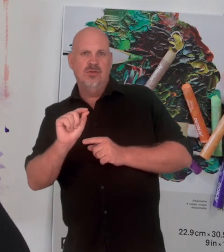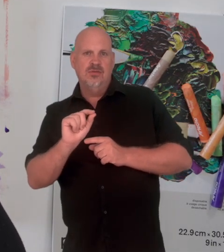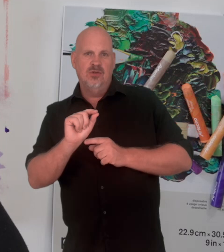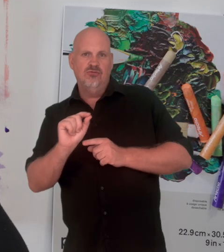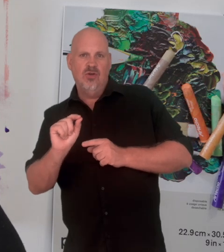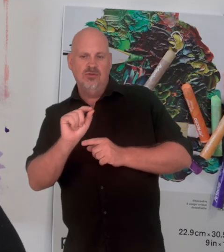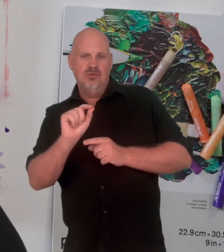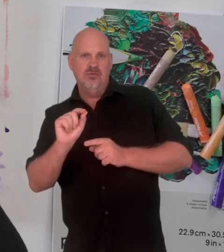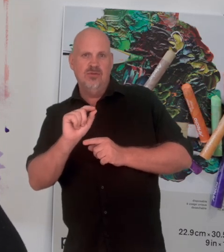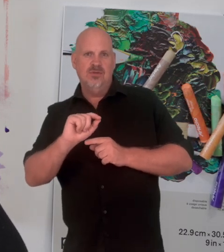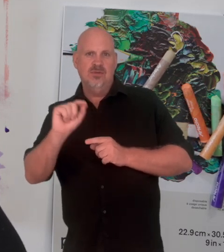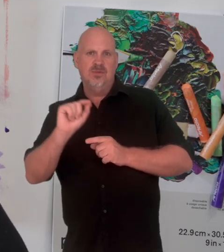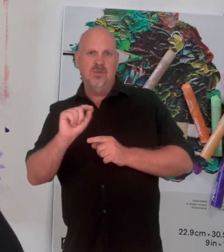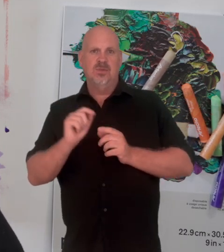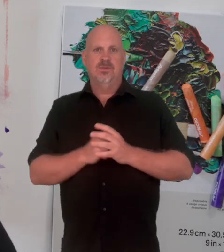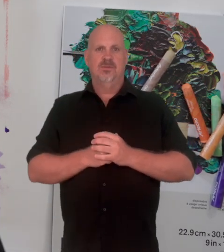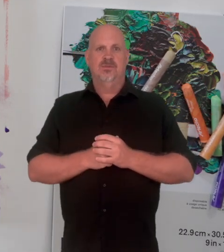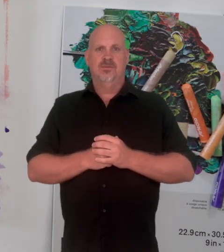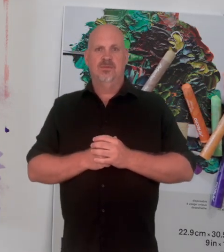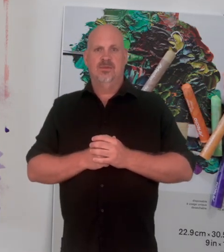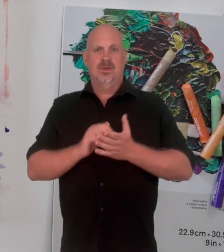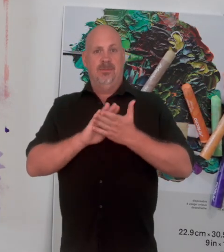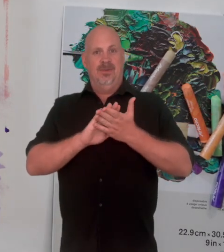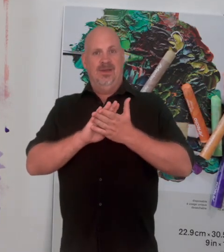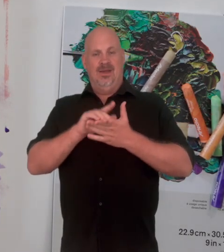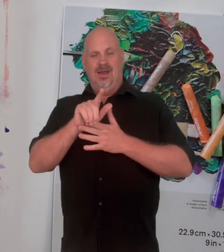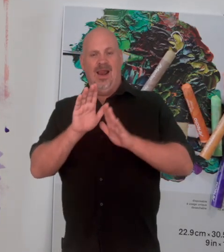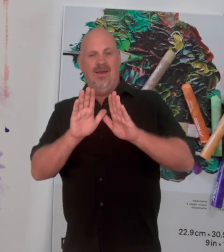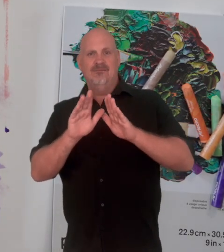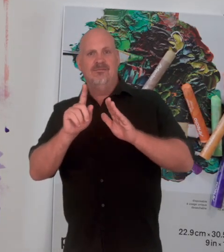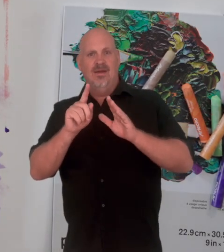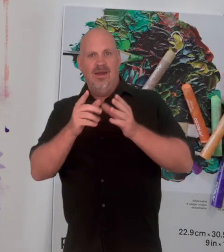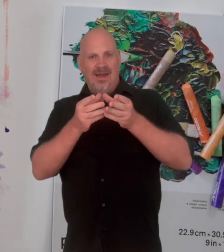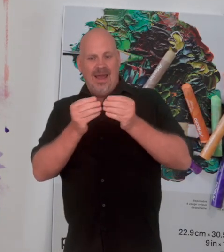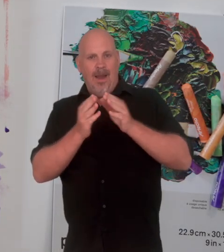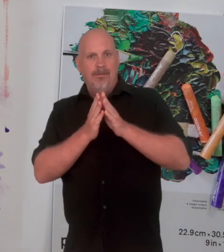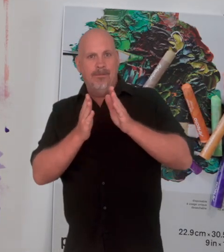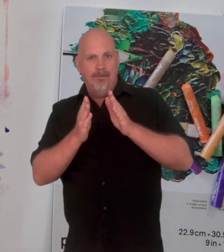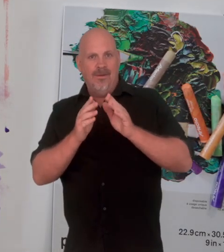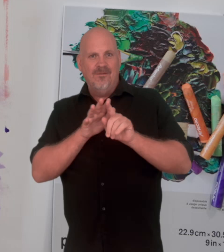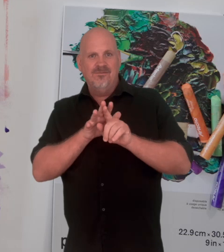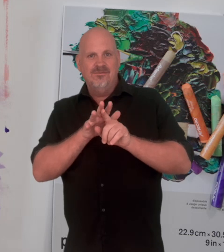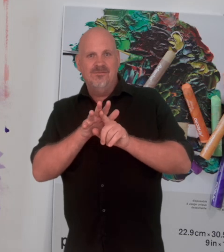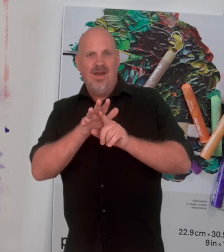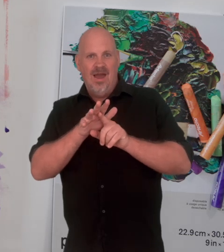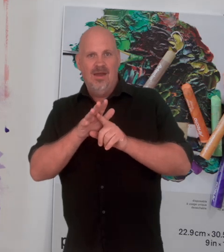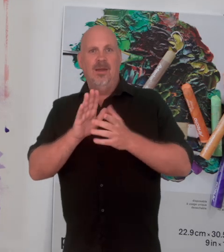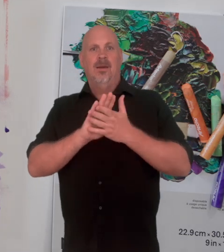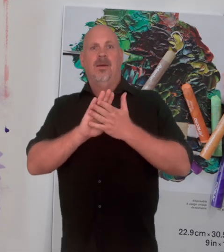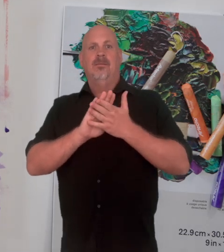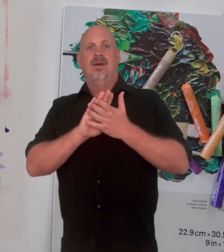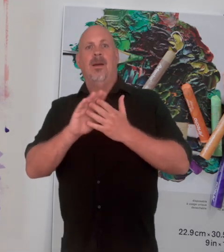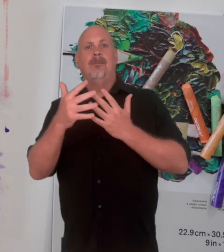And you can leave little gaps for the veins, and the background can peep through that just to add a little bit of